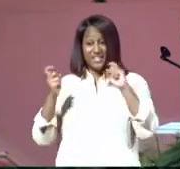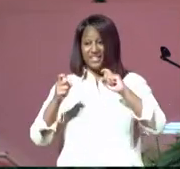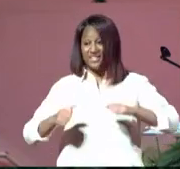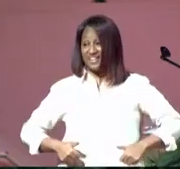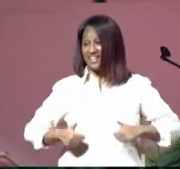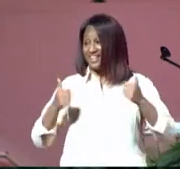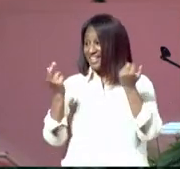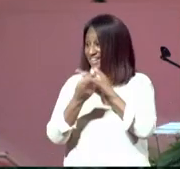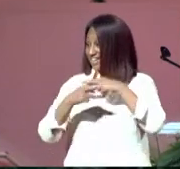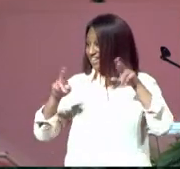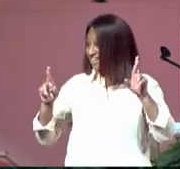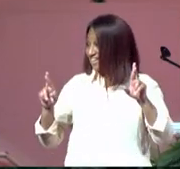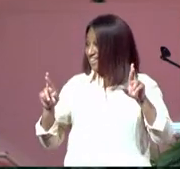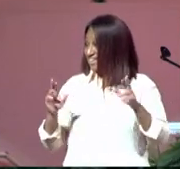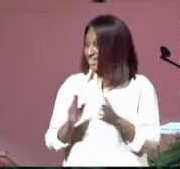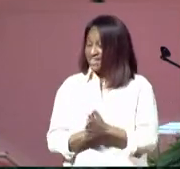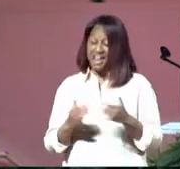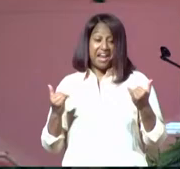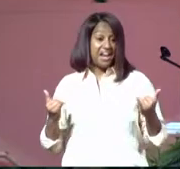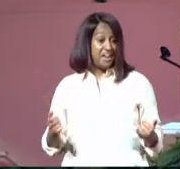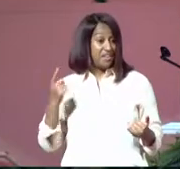And for